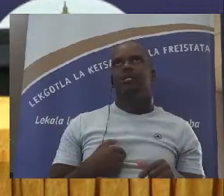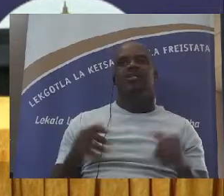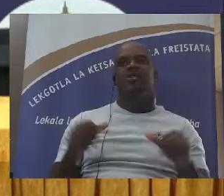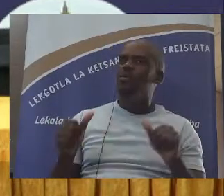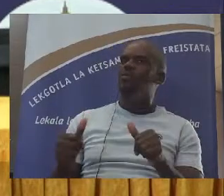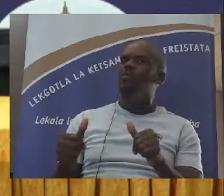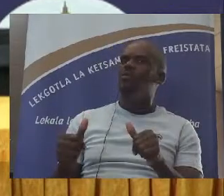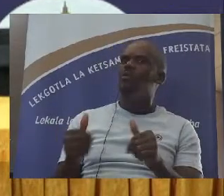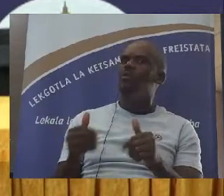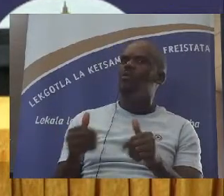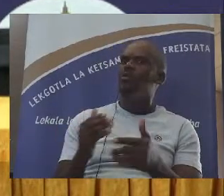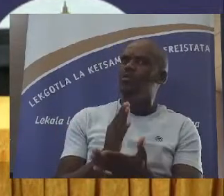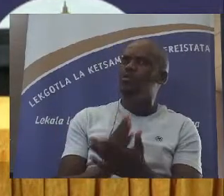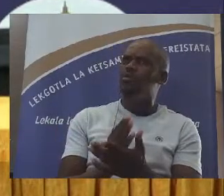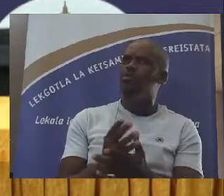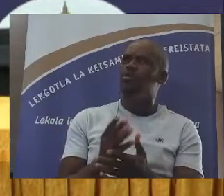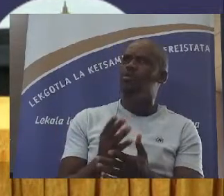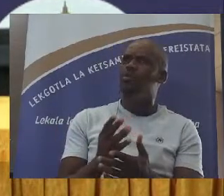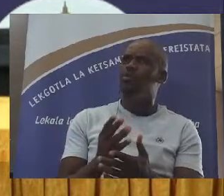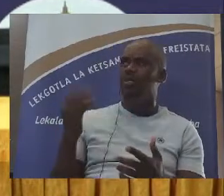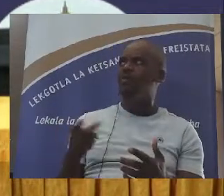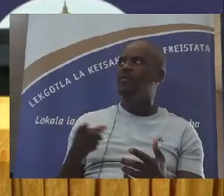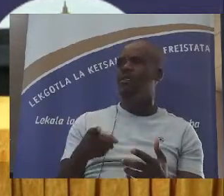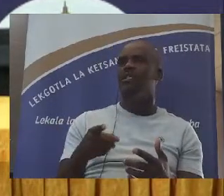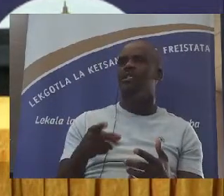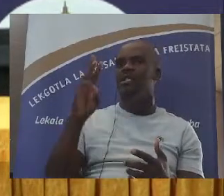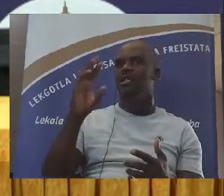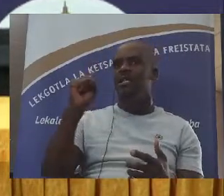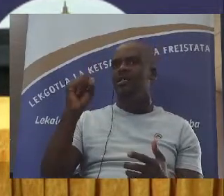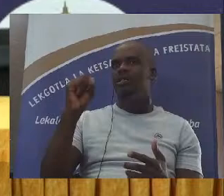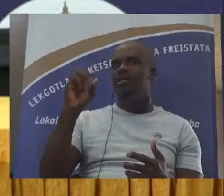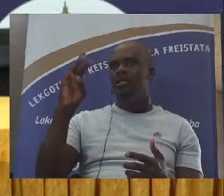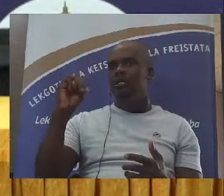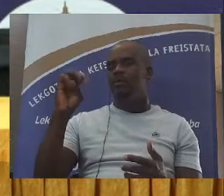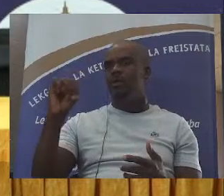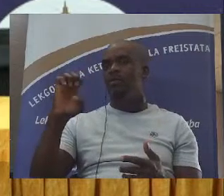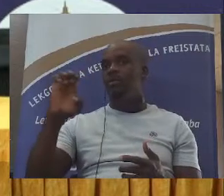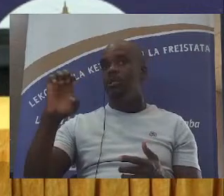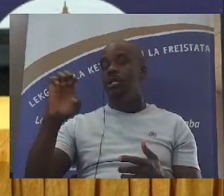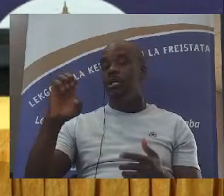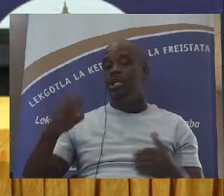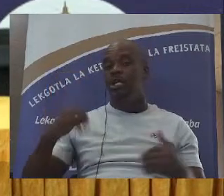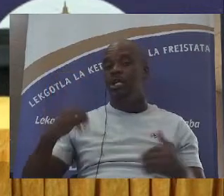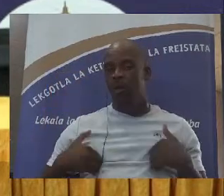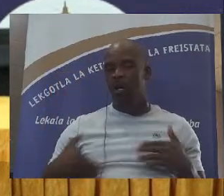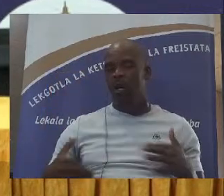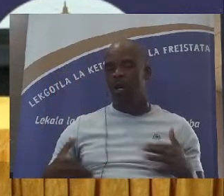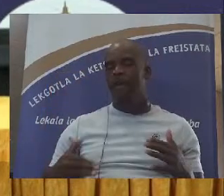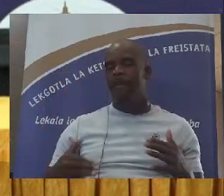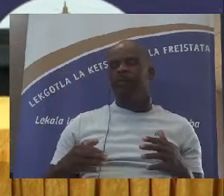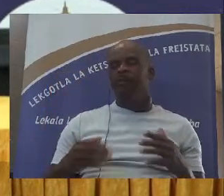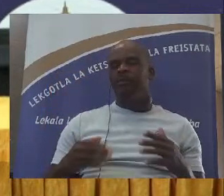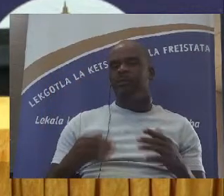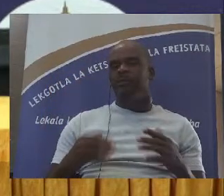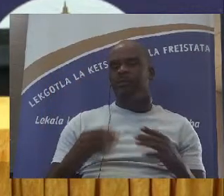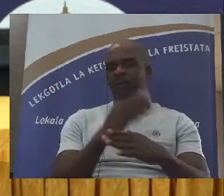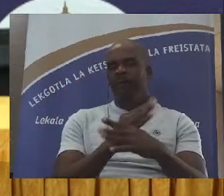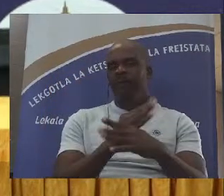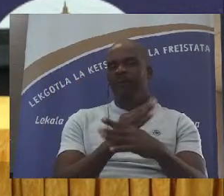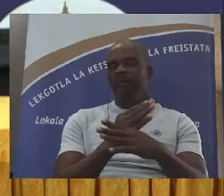have had it. We can use the SMMEs to create jobs. And I